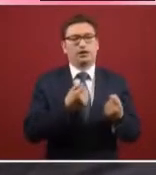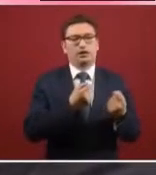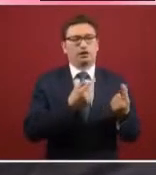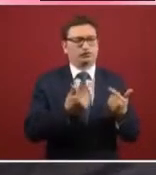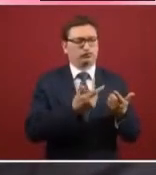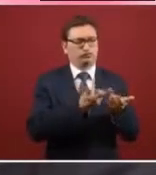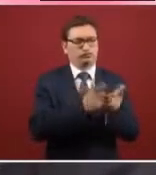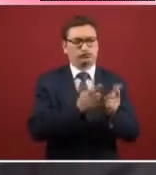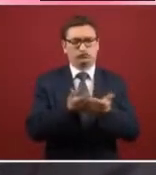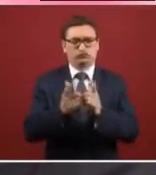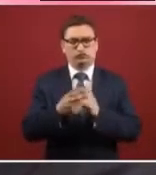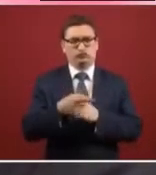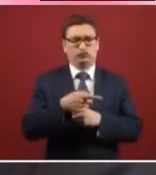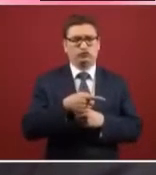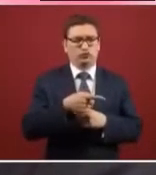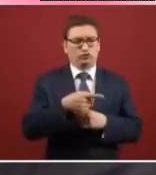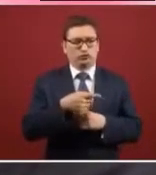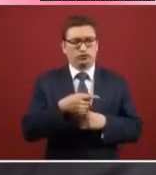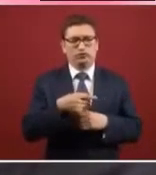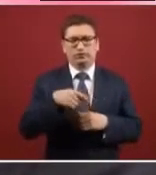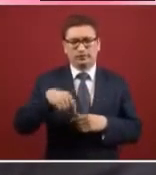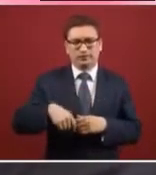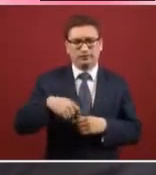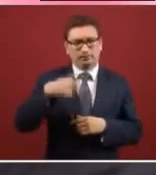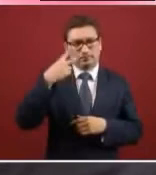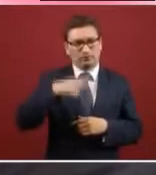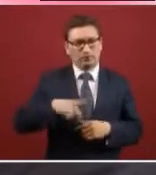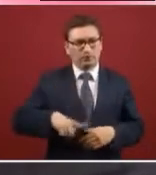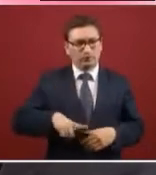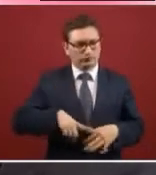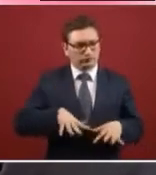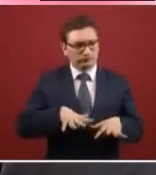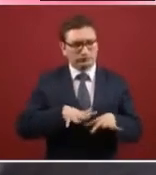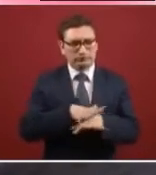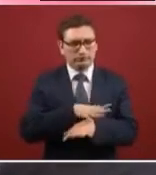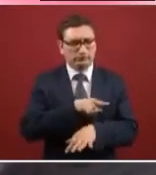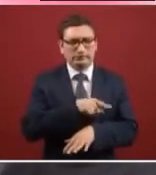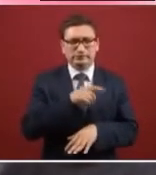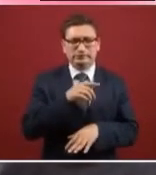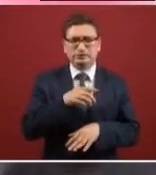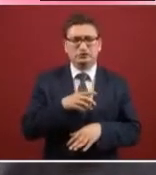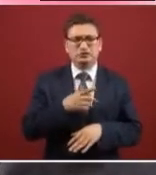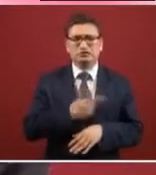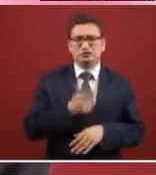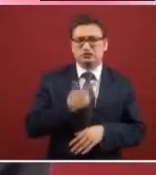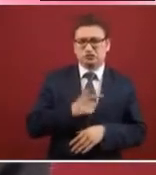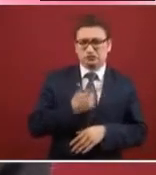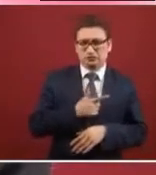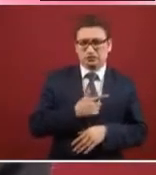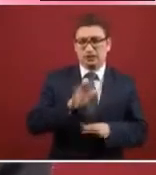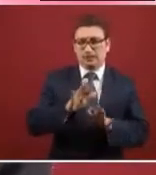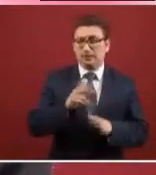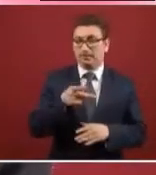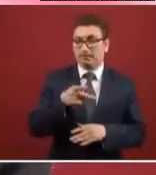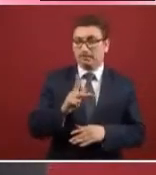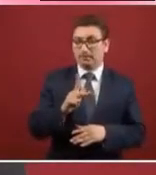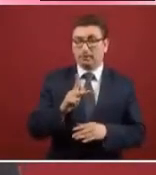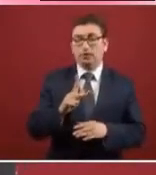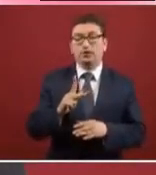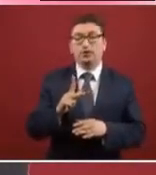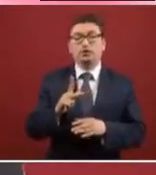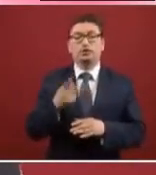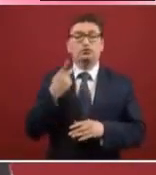the change. Pero, however, hay normalidad, there is normal political